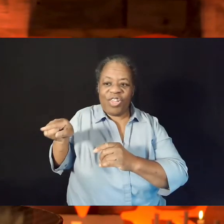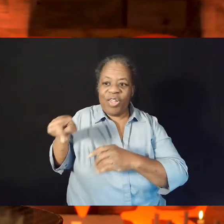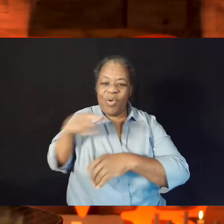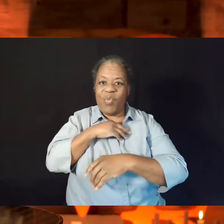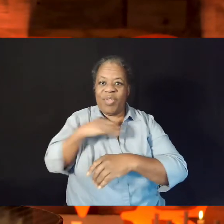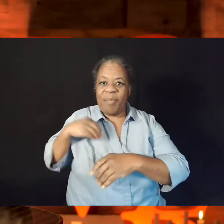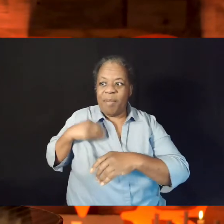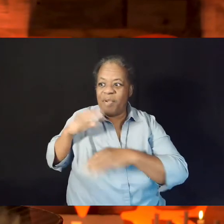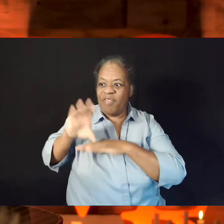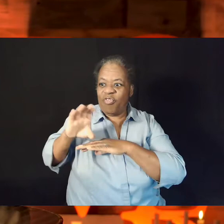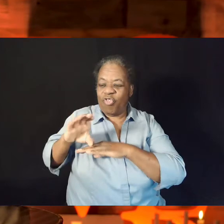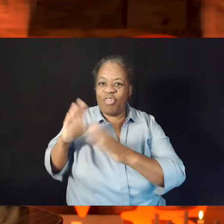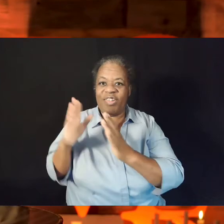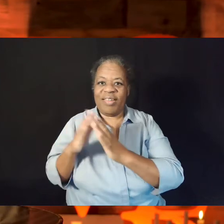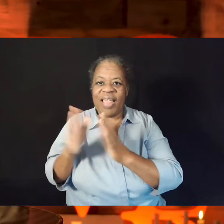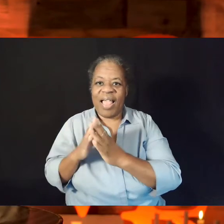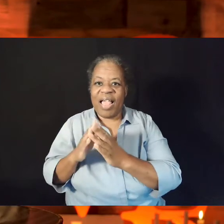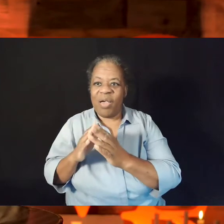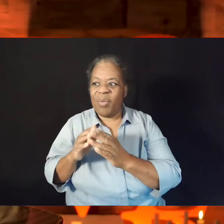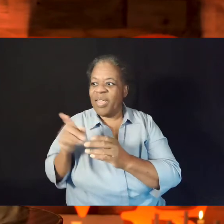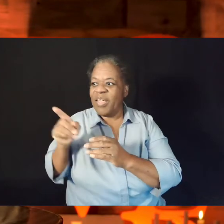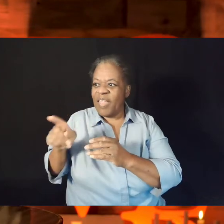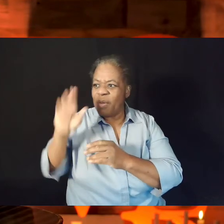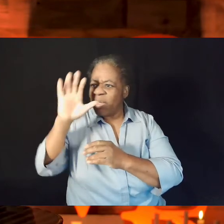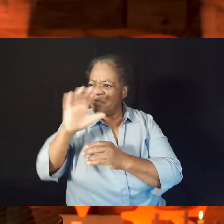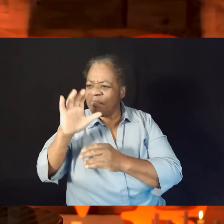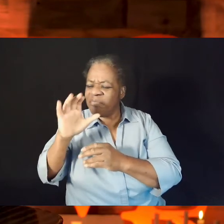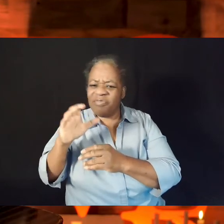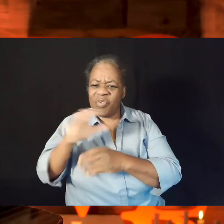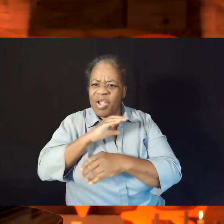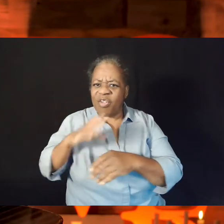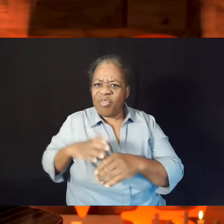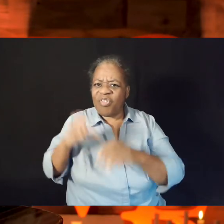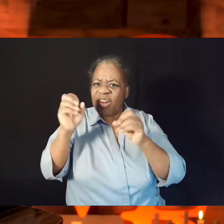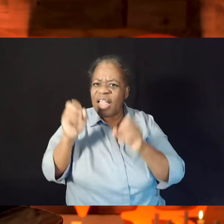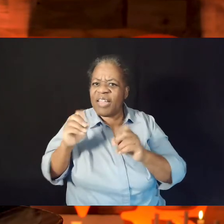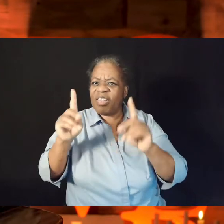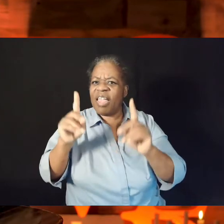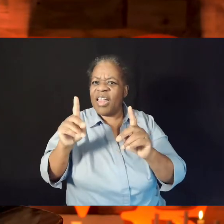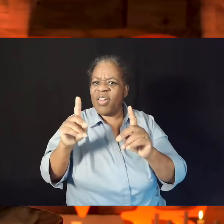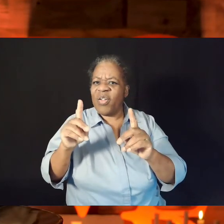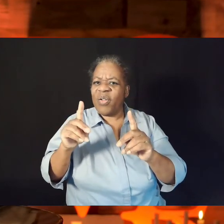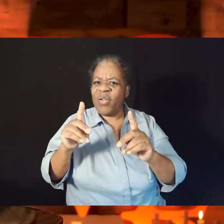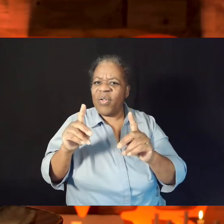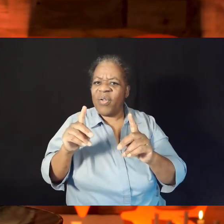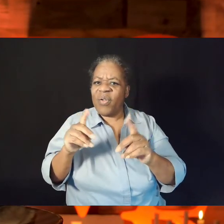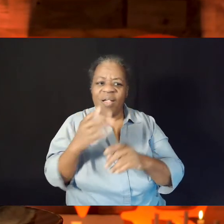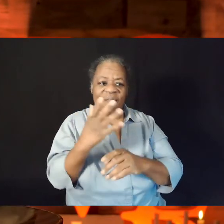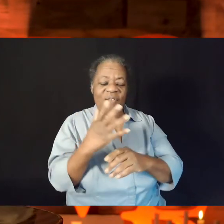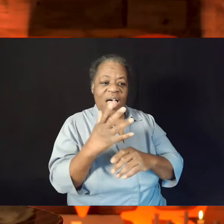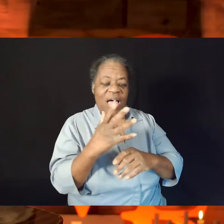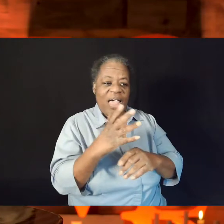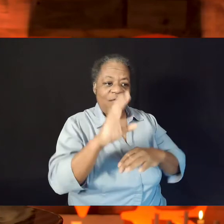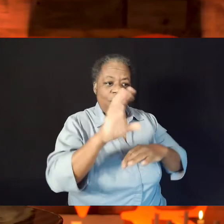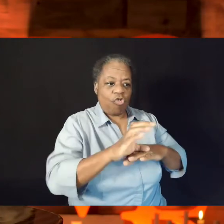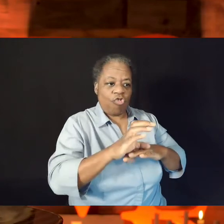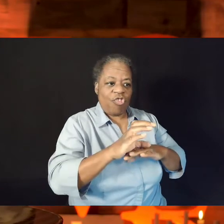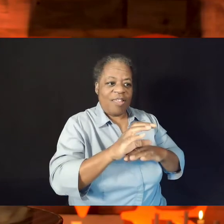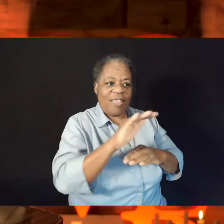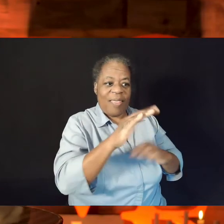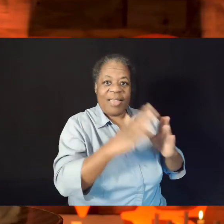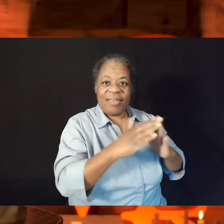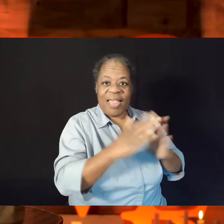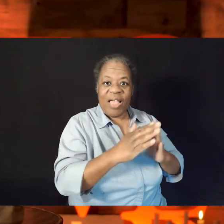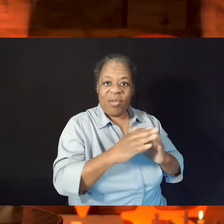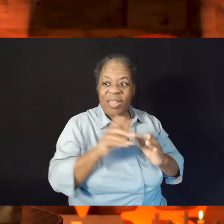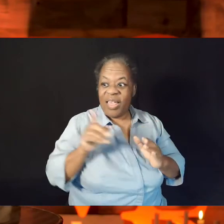town looking for a Christian educator. Out of the 5 Presbyterian churches in Madison, this church was the only one